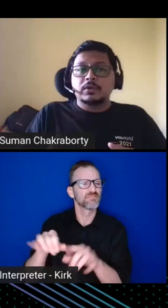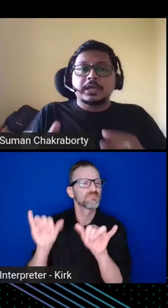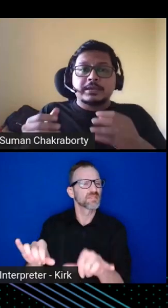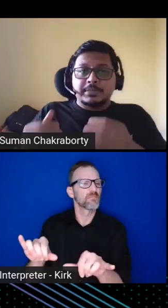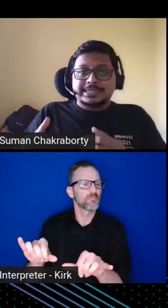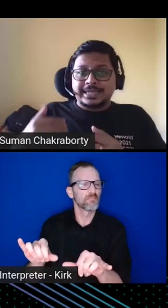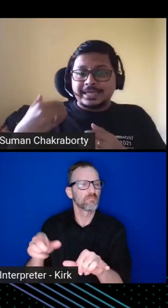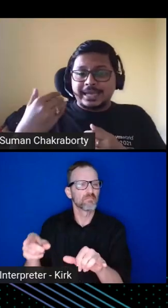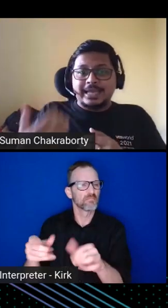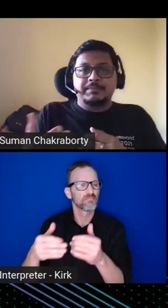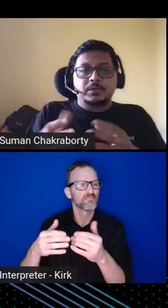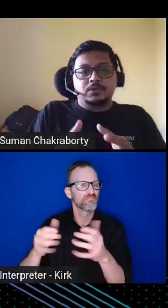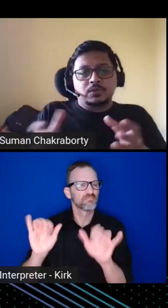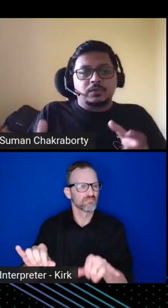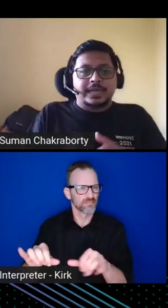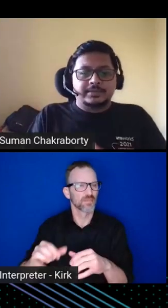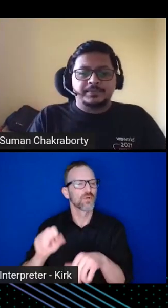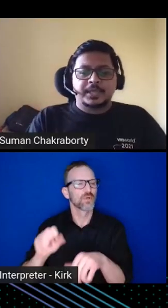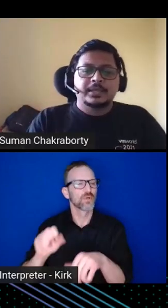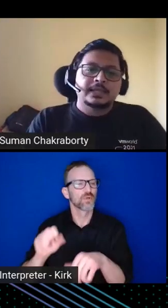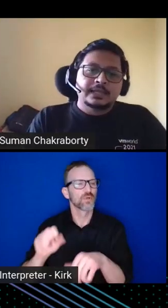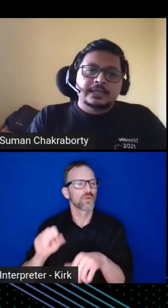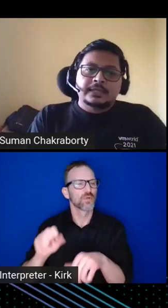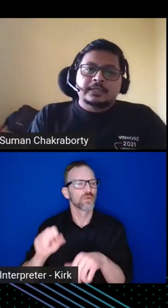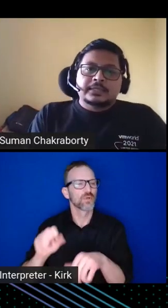worker would basically help you to do that.